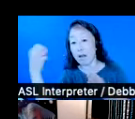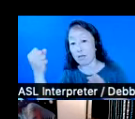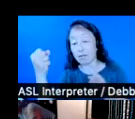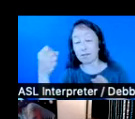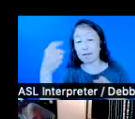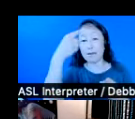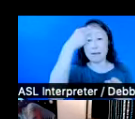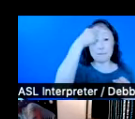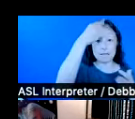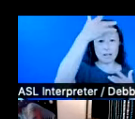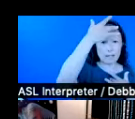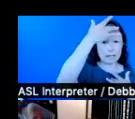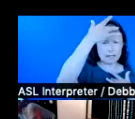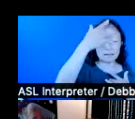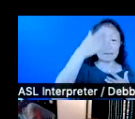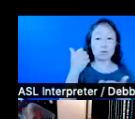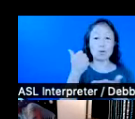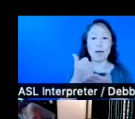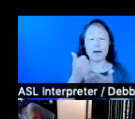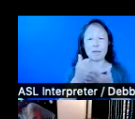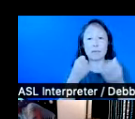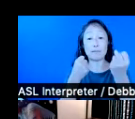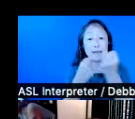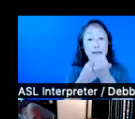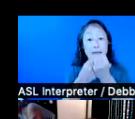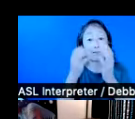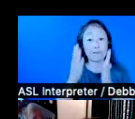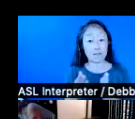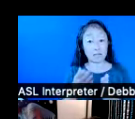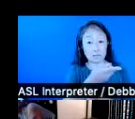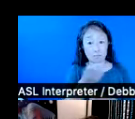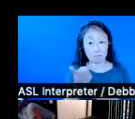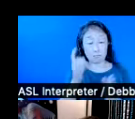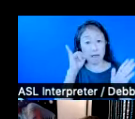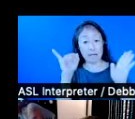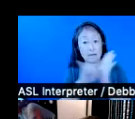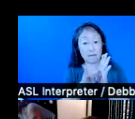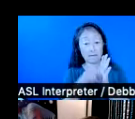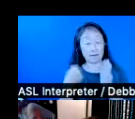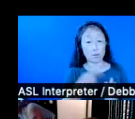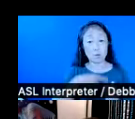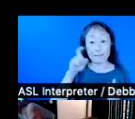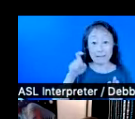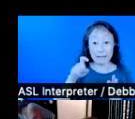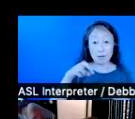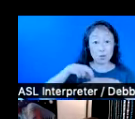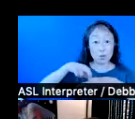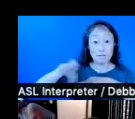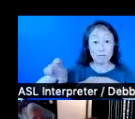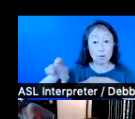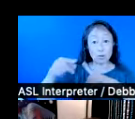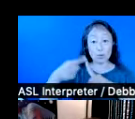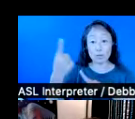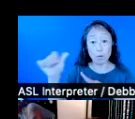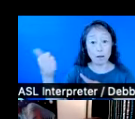help advocates identify if we're going to need a referral or not. Some of the objectives